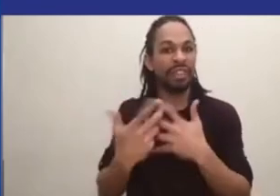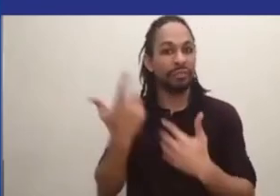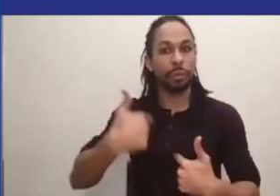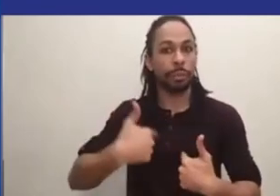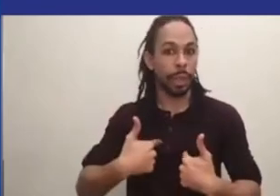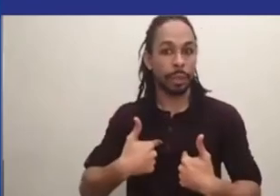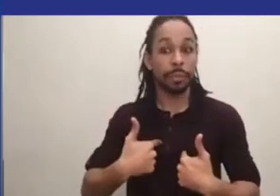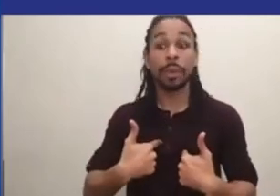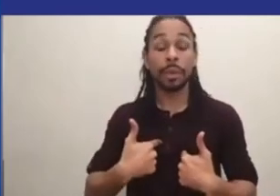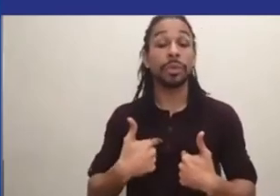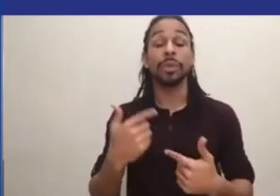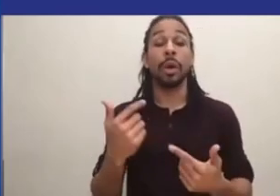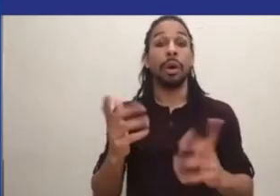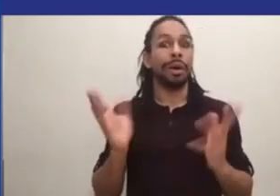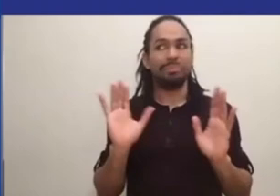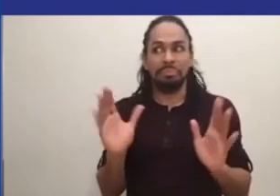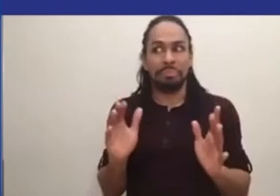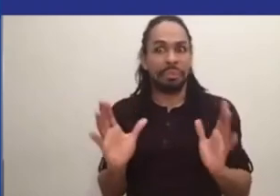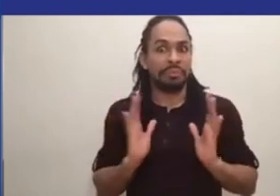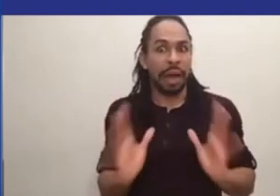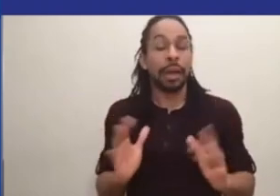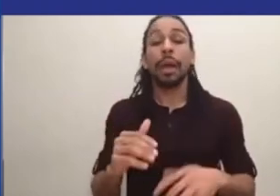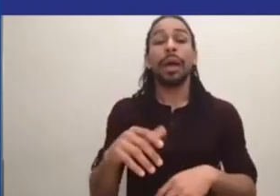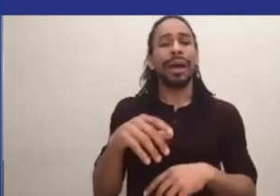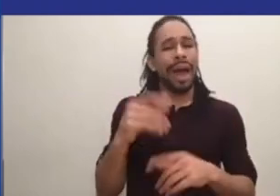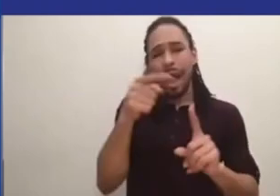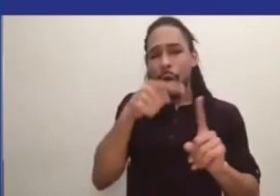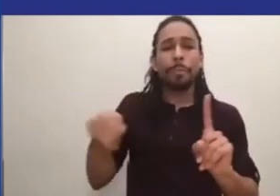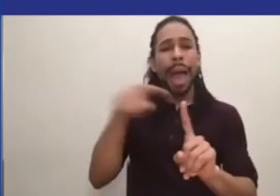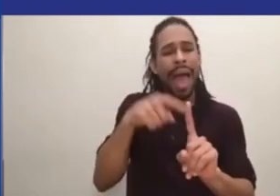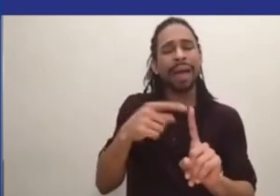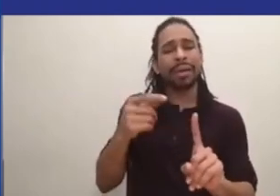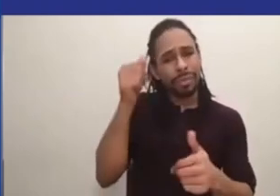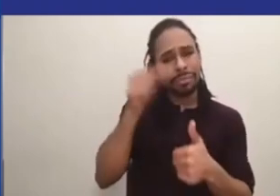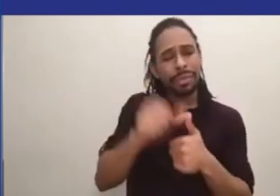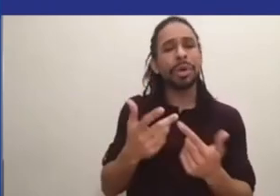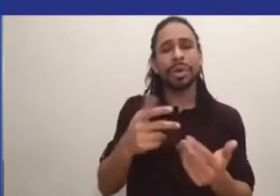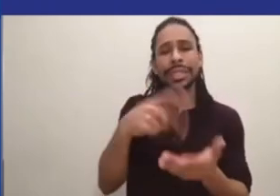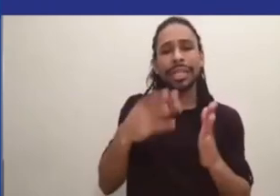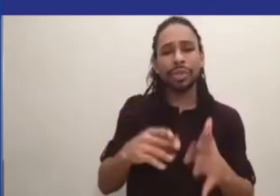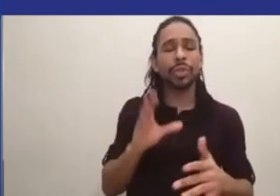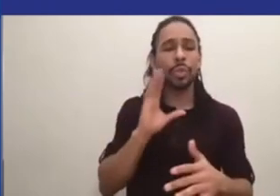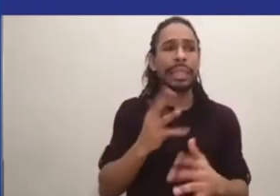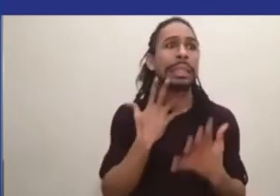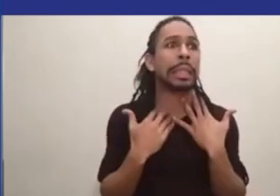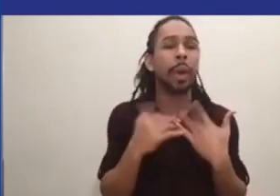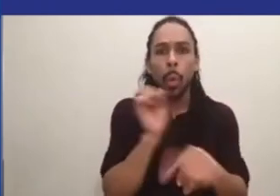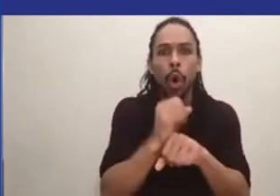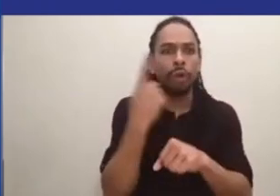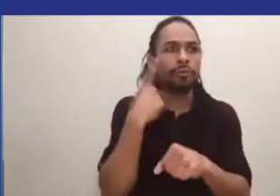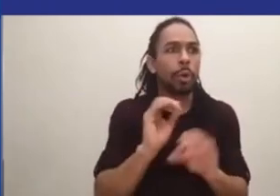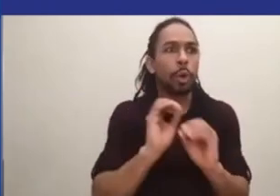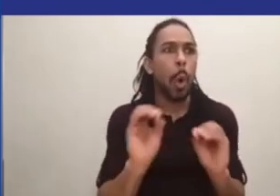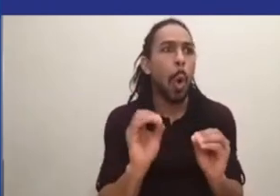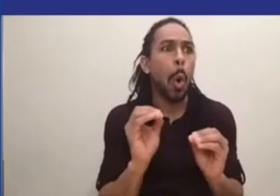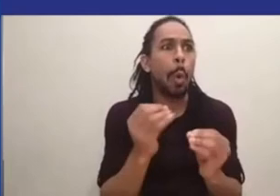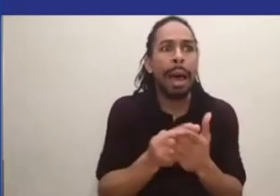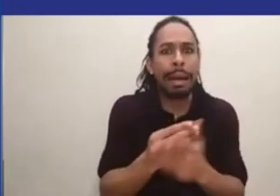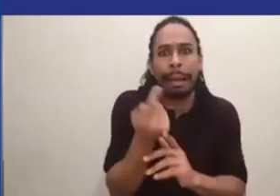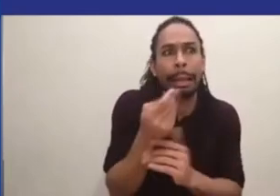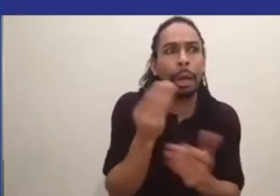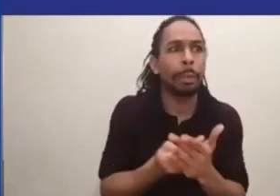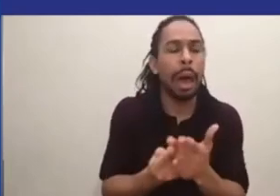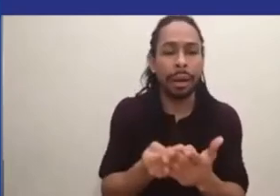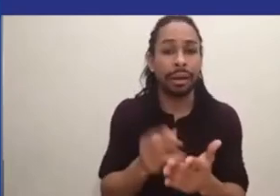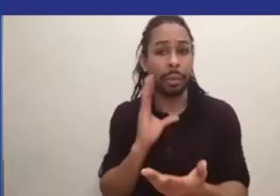I circle back to what I said about the dancers working for no money or little money because people are hungry. That same client or to